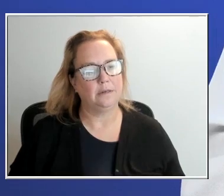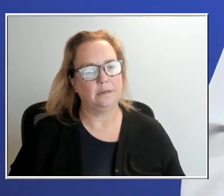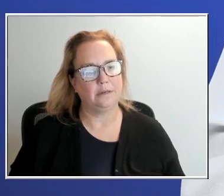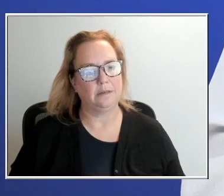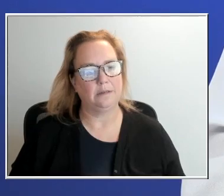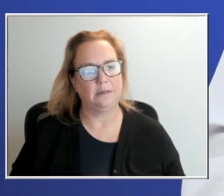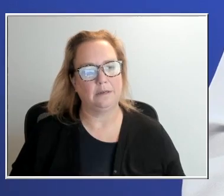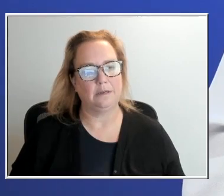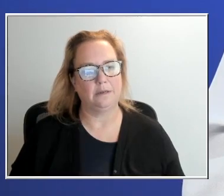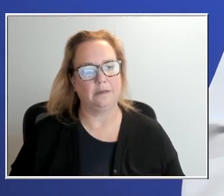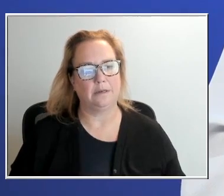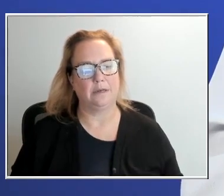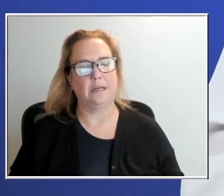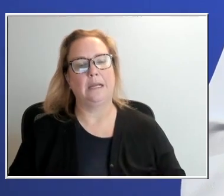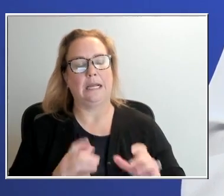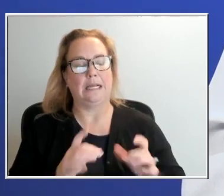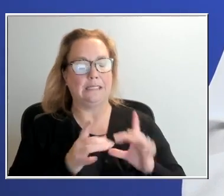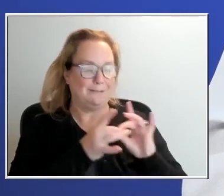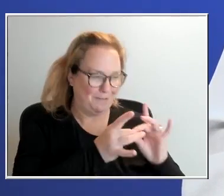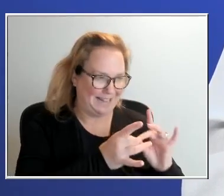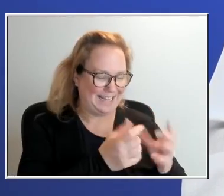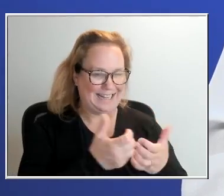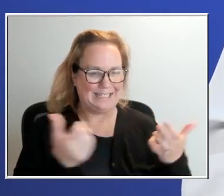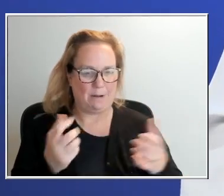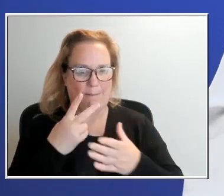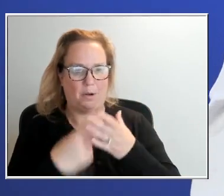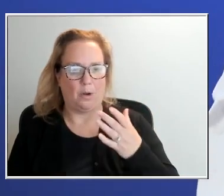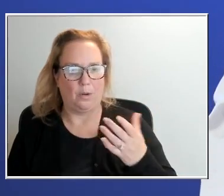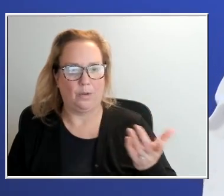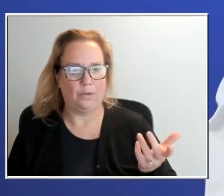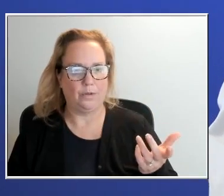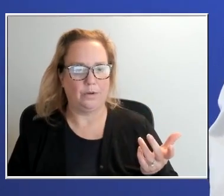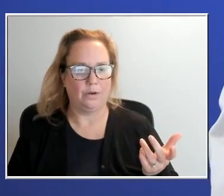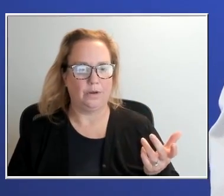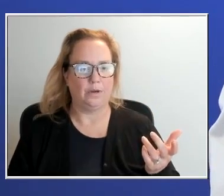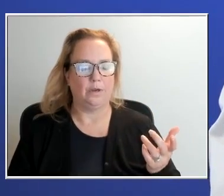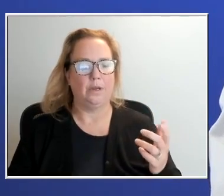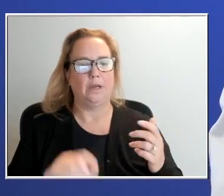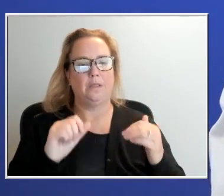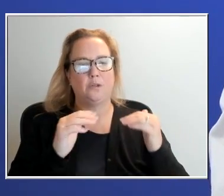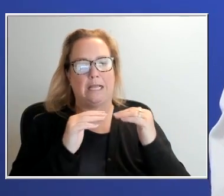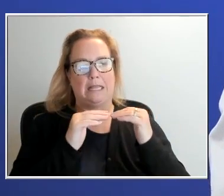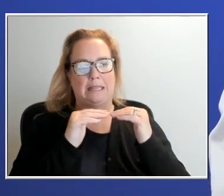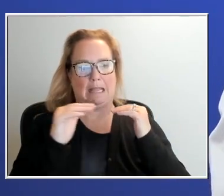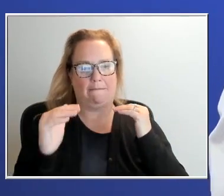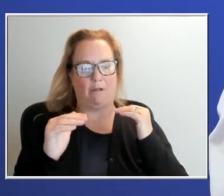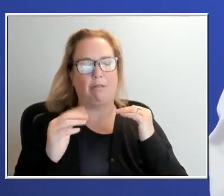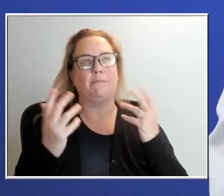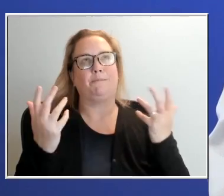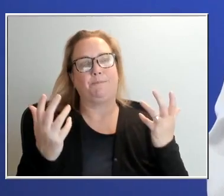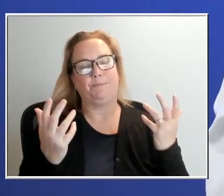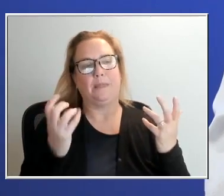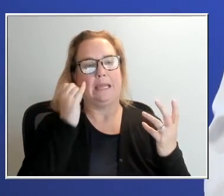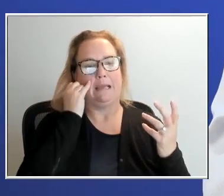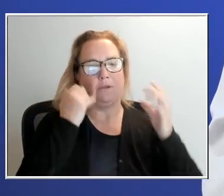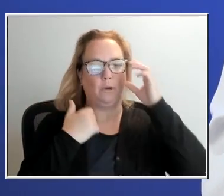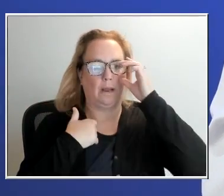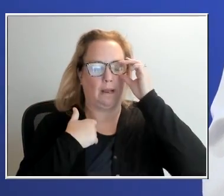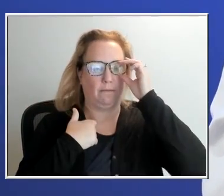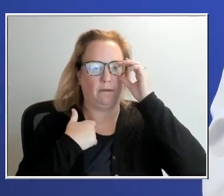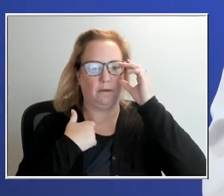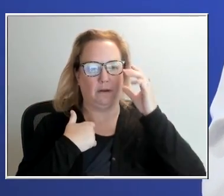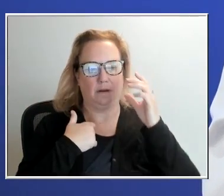Related and separate. So, okay. So I guess there's a threshold. So if you have